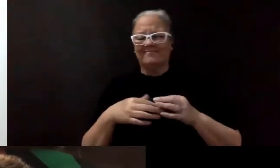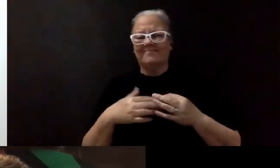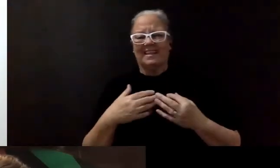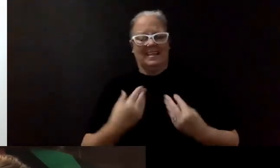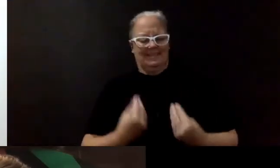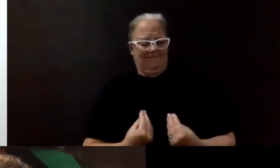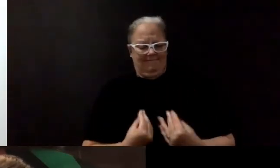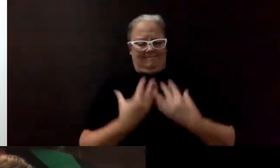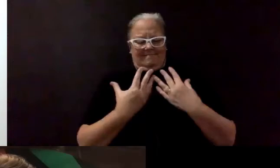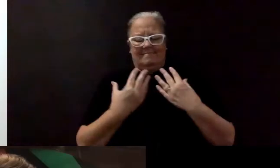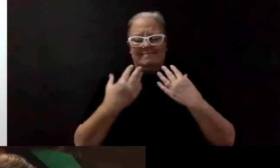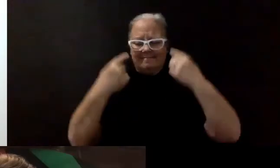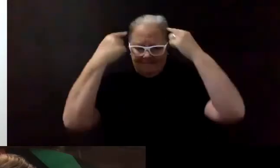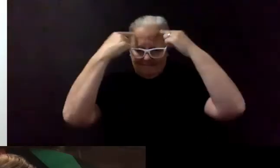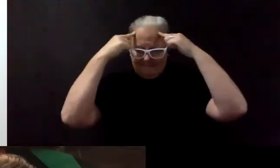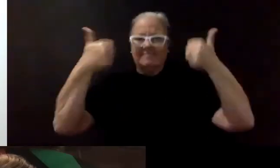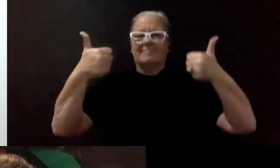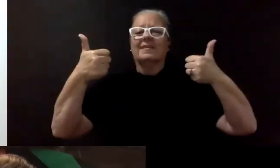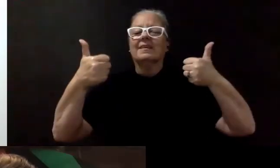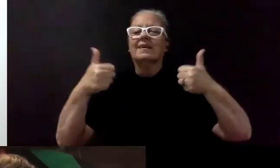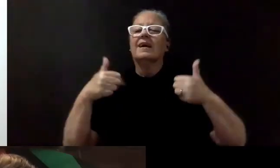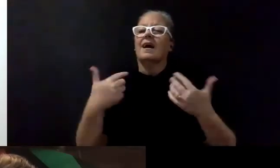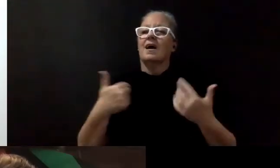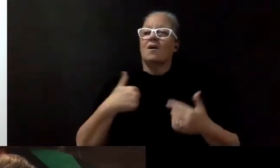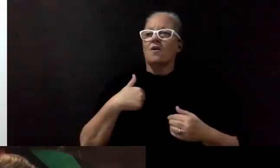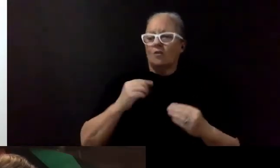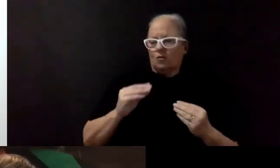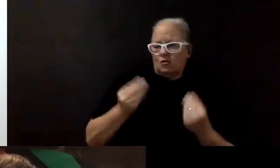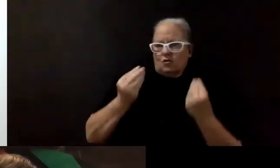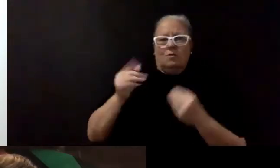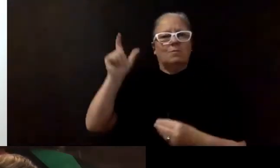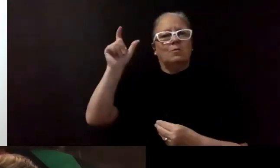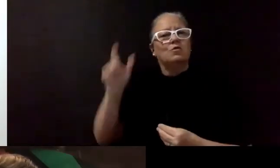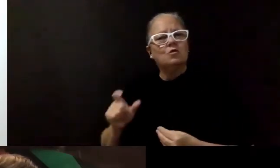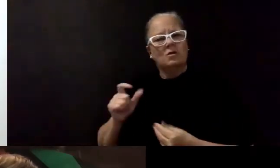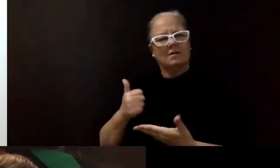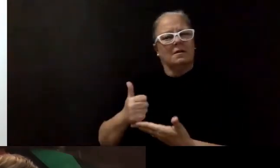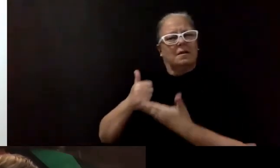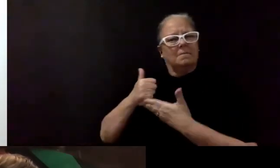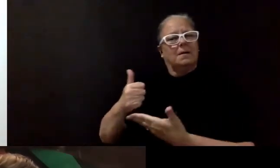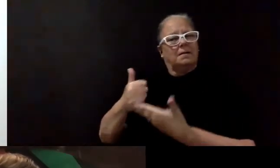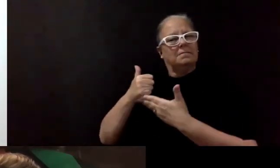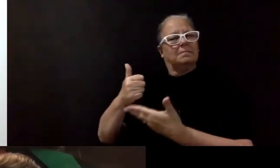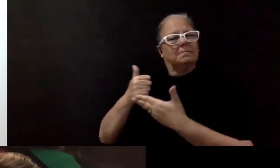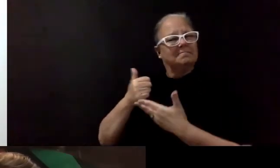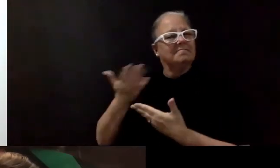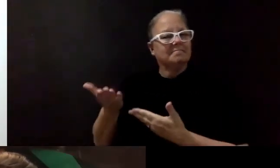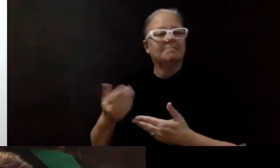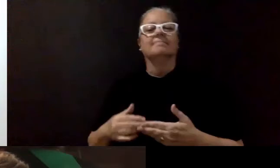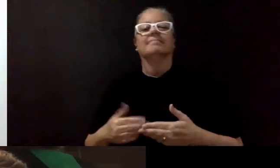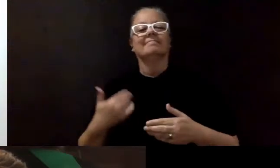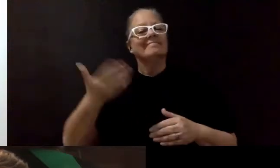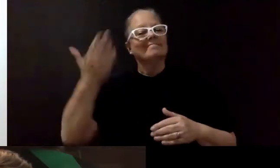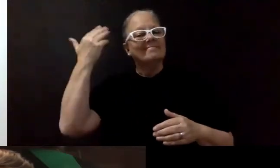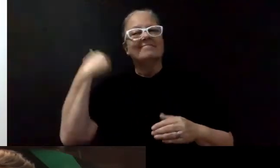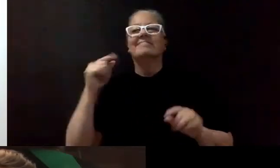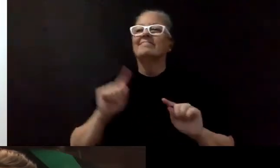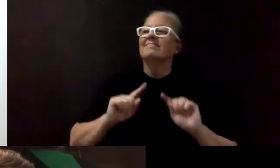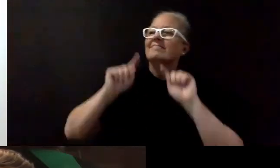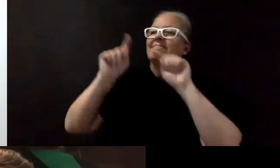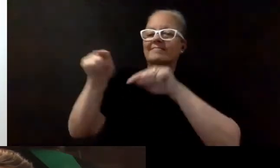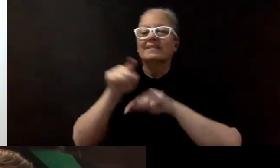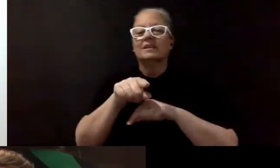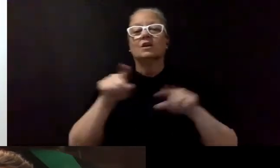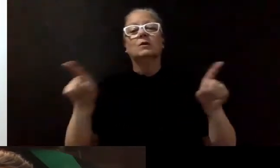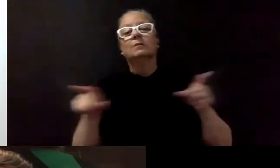young person. And I used to, go to the music room in the middle